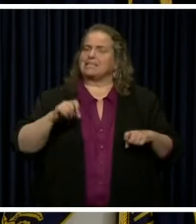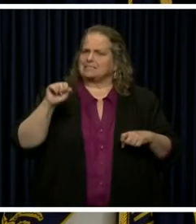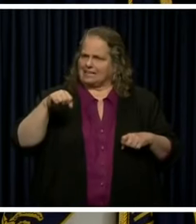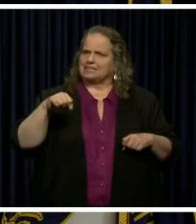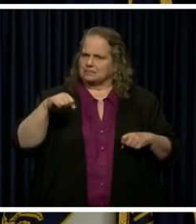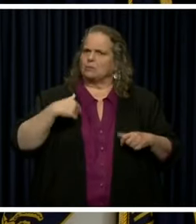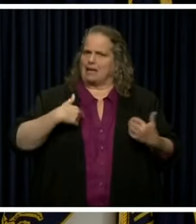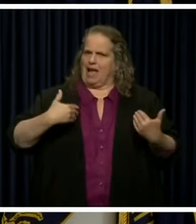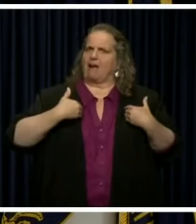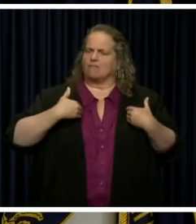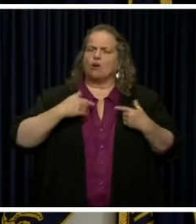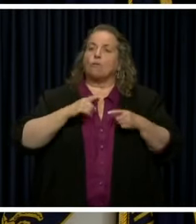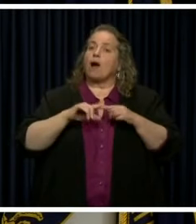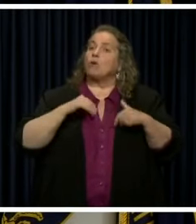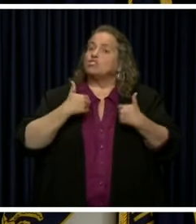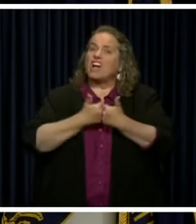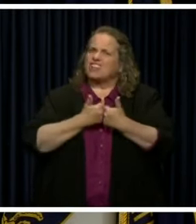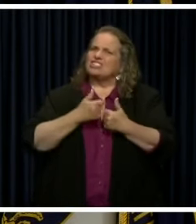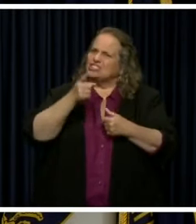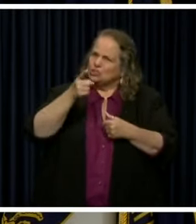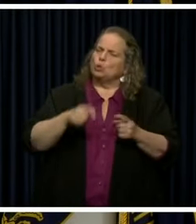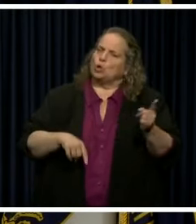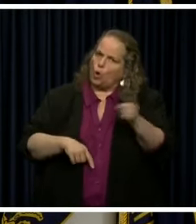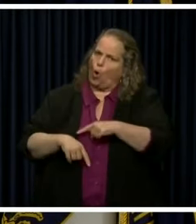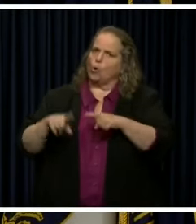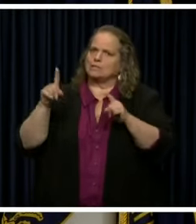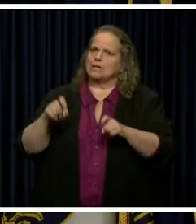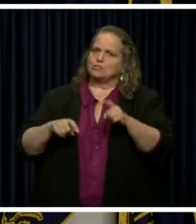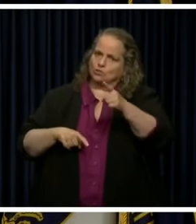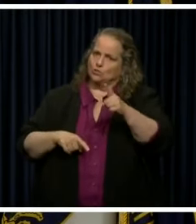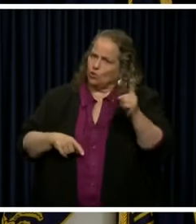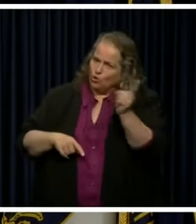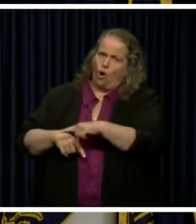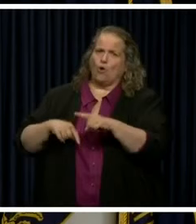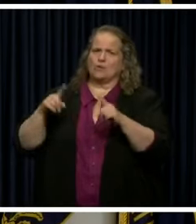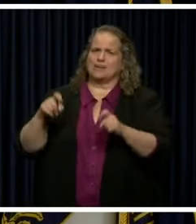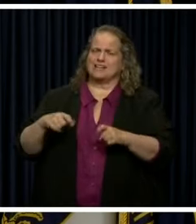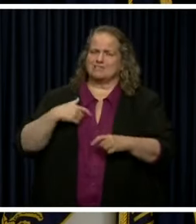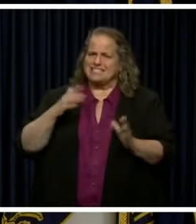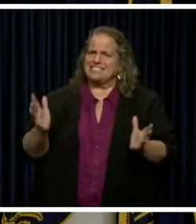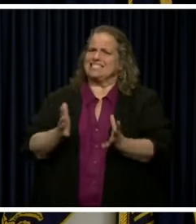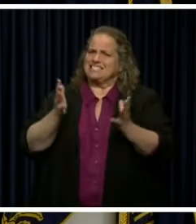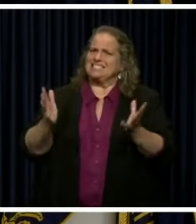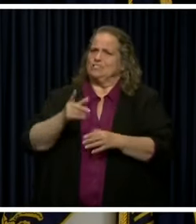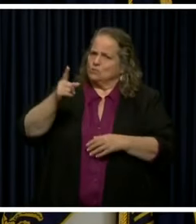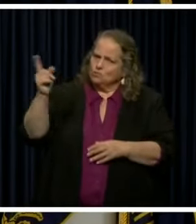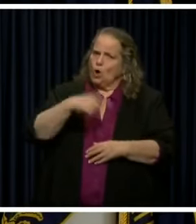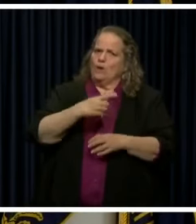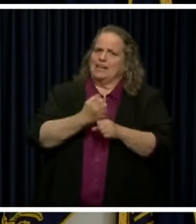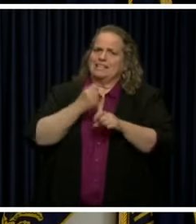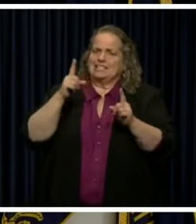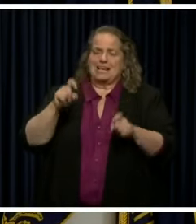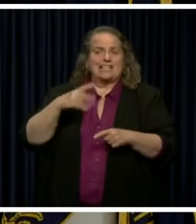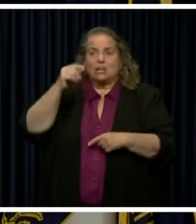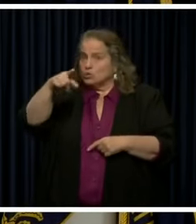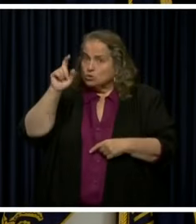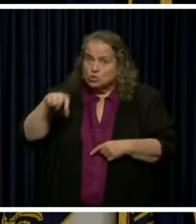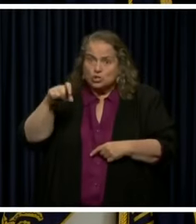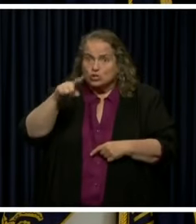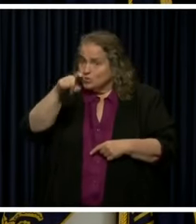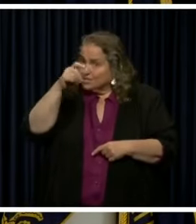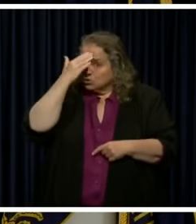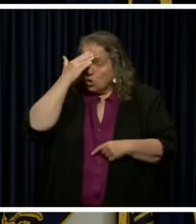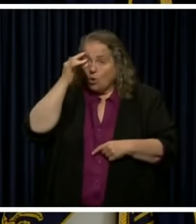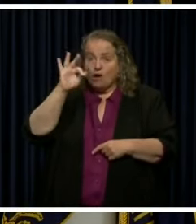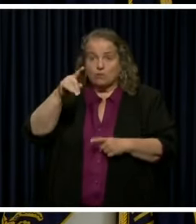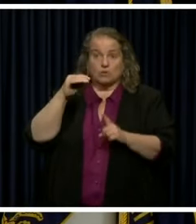out there to go and to get tested, and you should. You should, because you should know if you're exposing your family or your coworkers